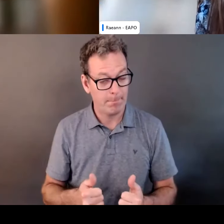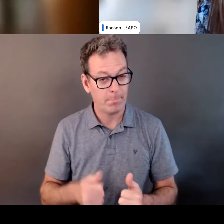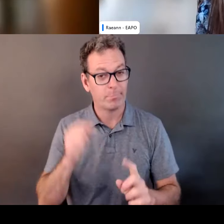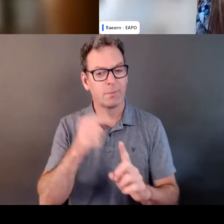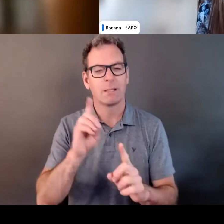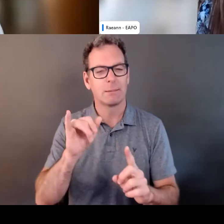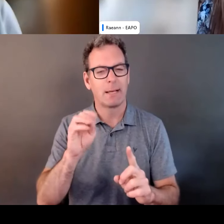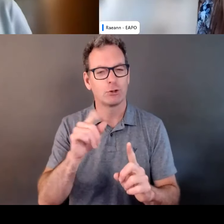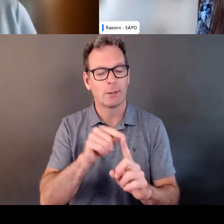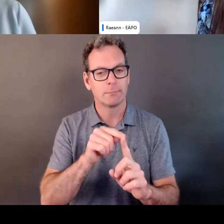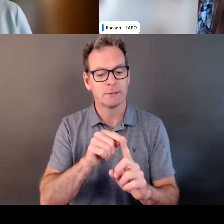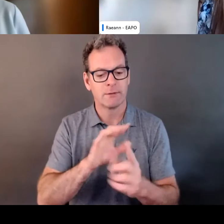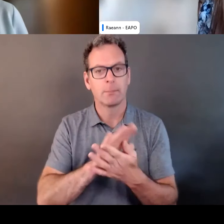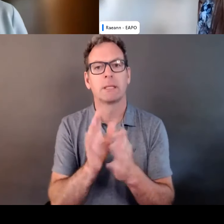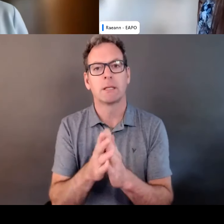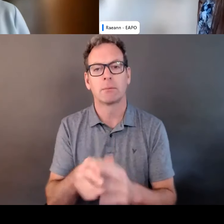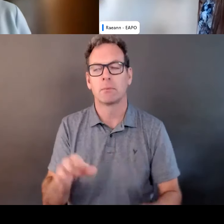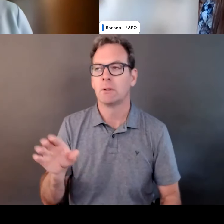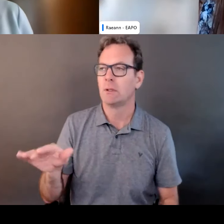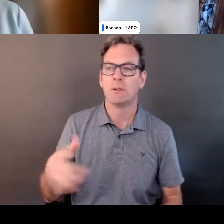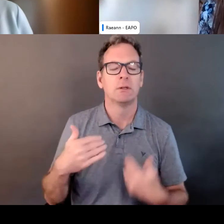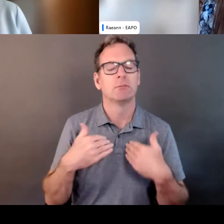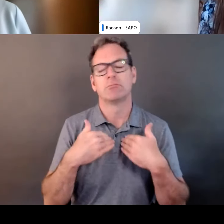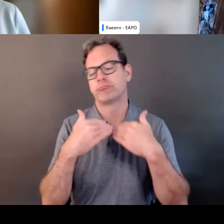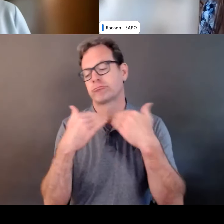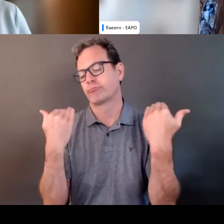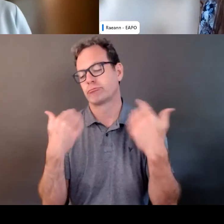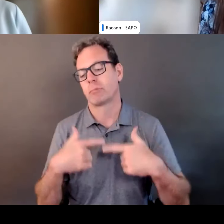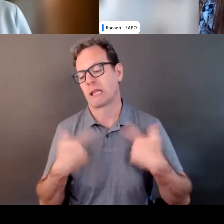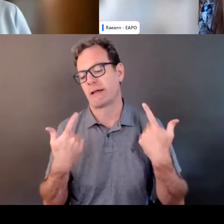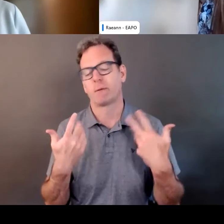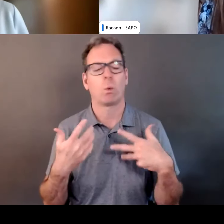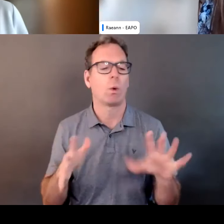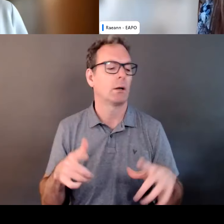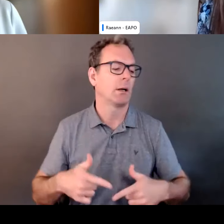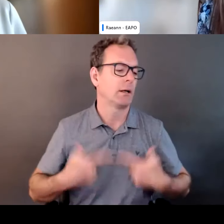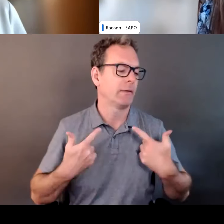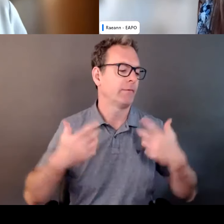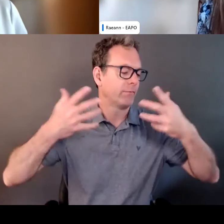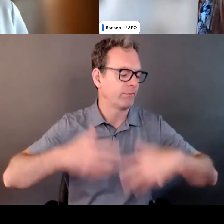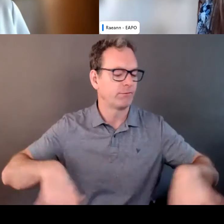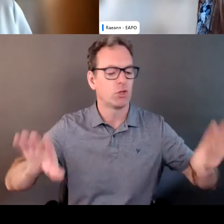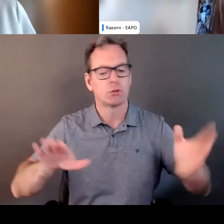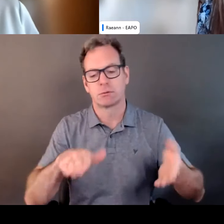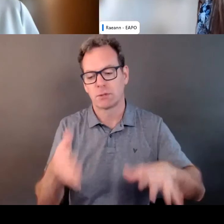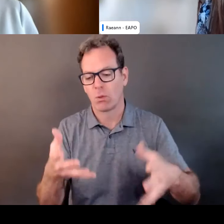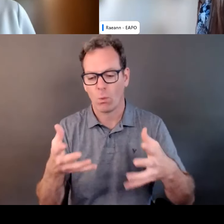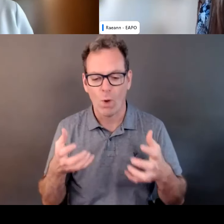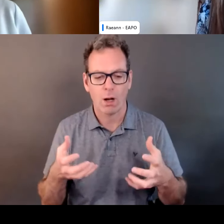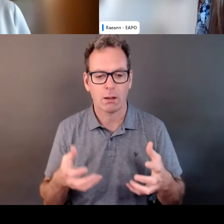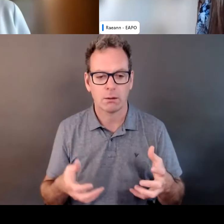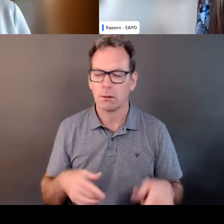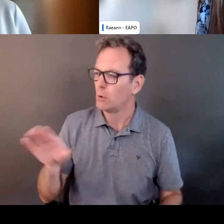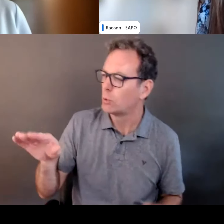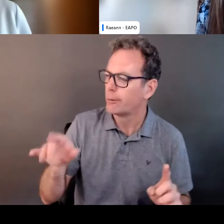feeling isolated if caregivers ask related questions. Do you have any ideas on that? Sorry, this is for the